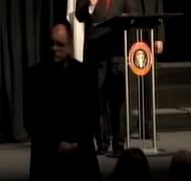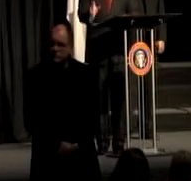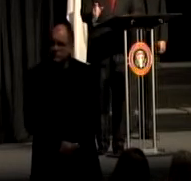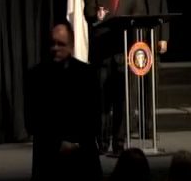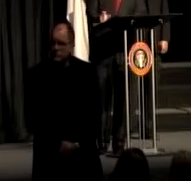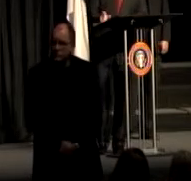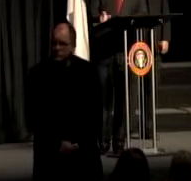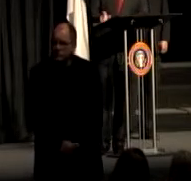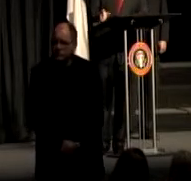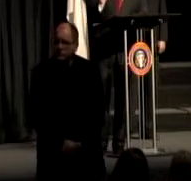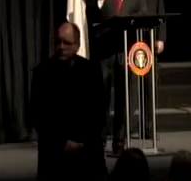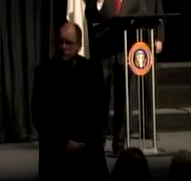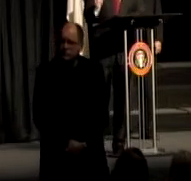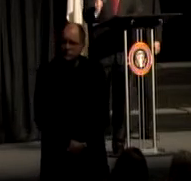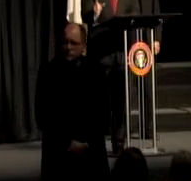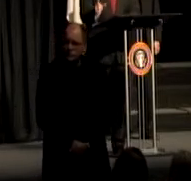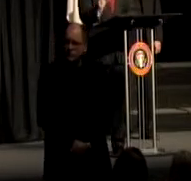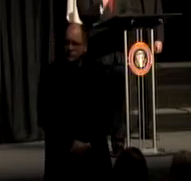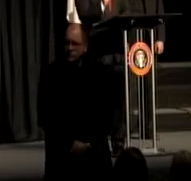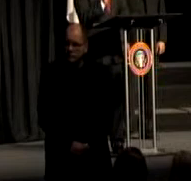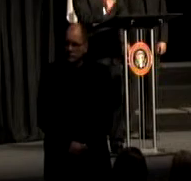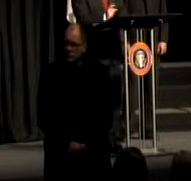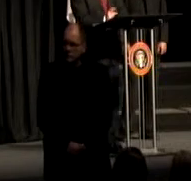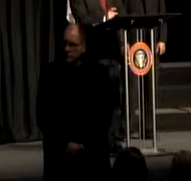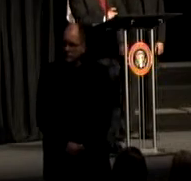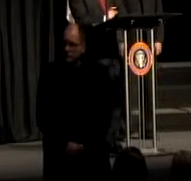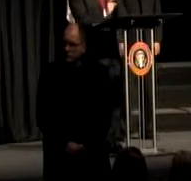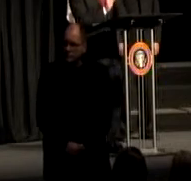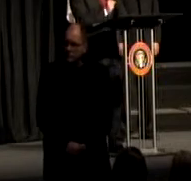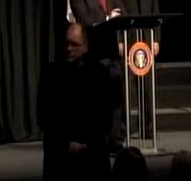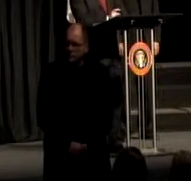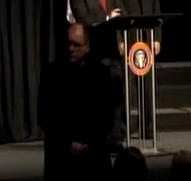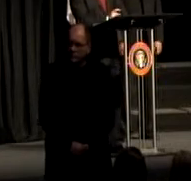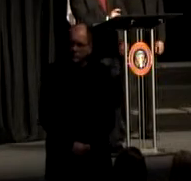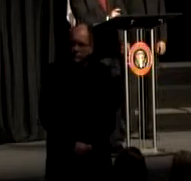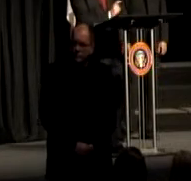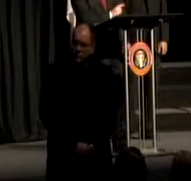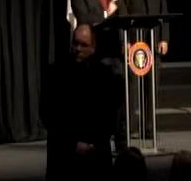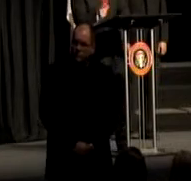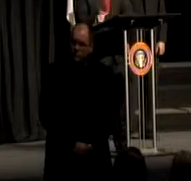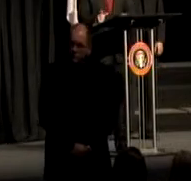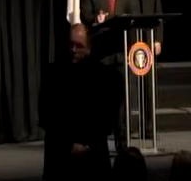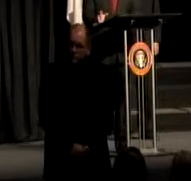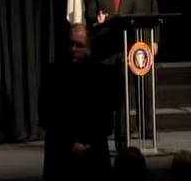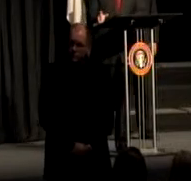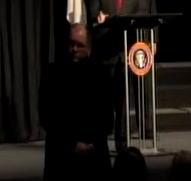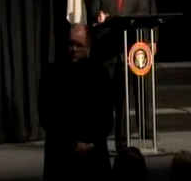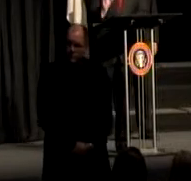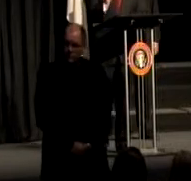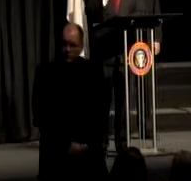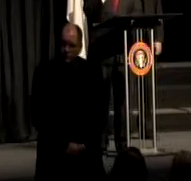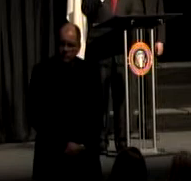board that's called deacons and that board of deacons works closely with the pastor and the pastoral staff